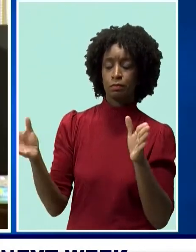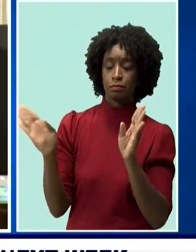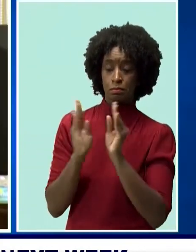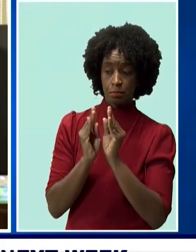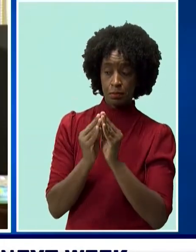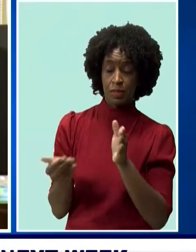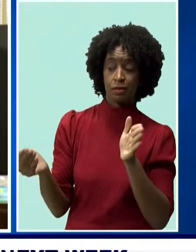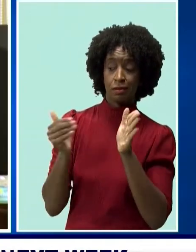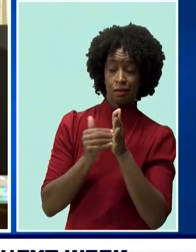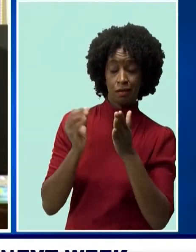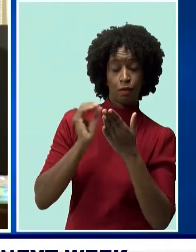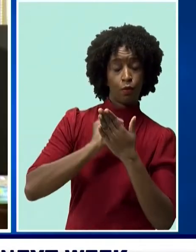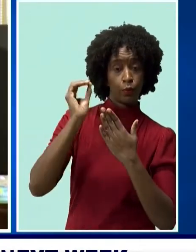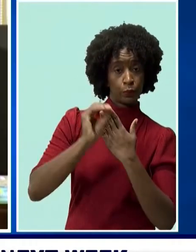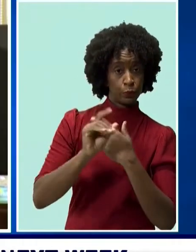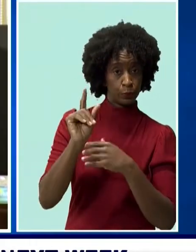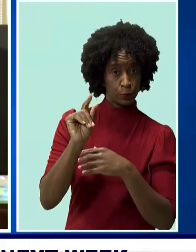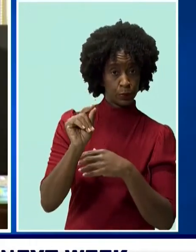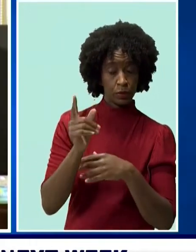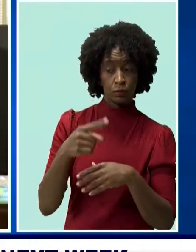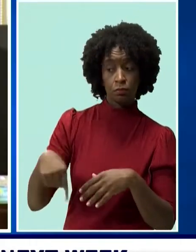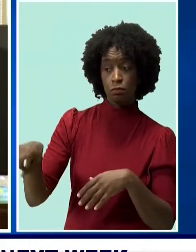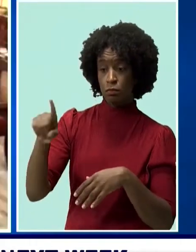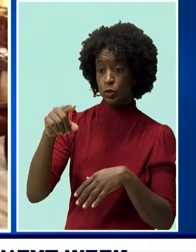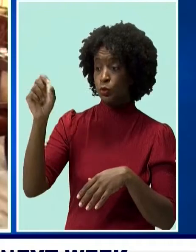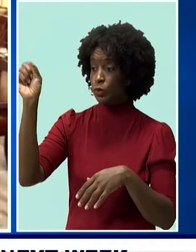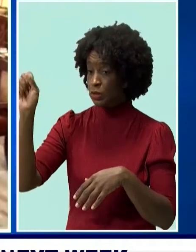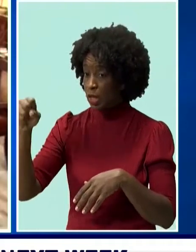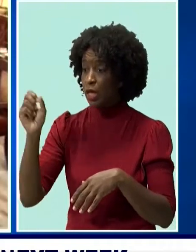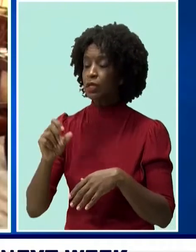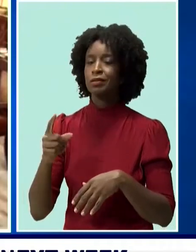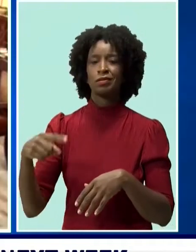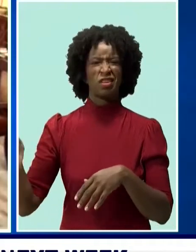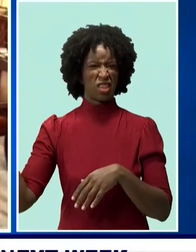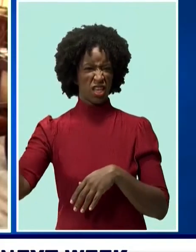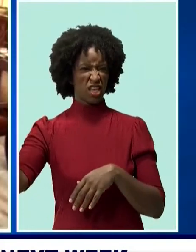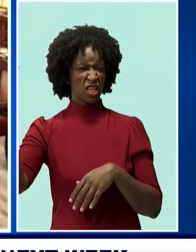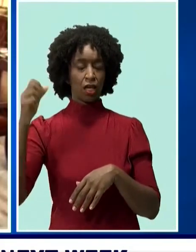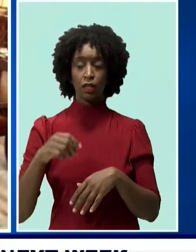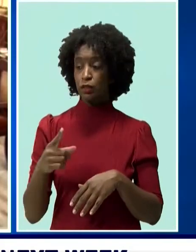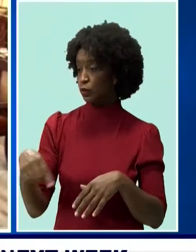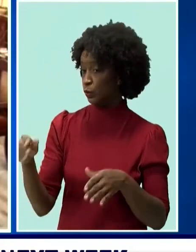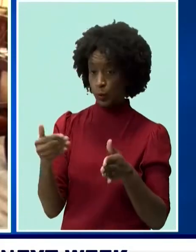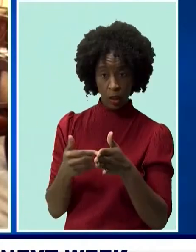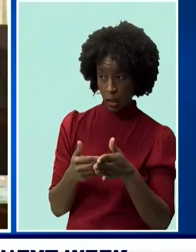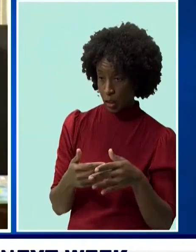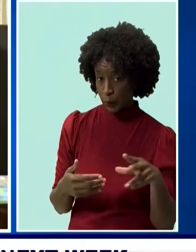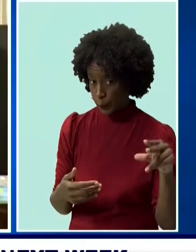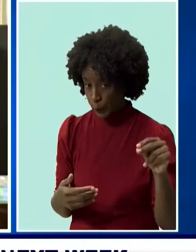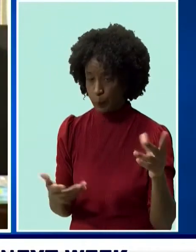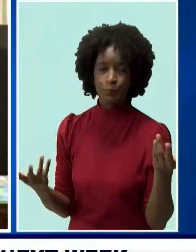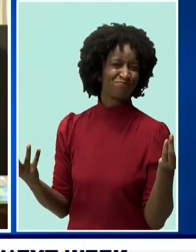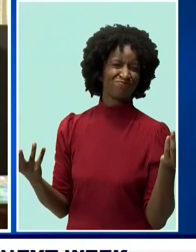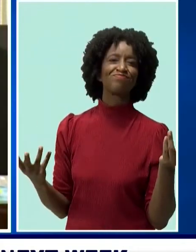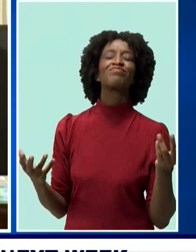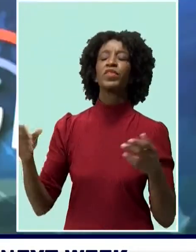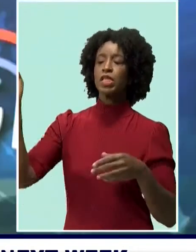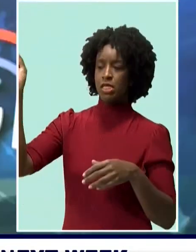the forenoon. All those honourable members in favour, please say aye. Those against, please say no. You think the ayes